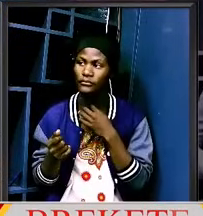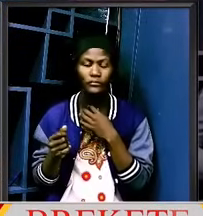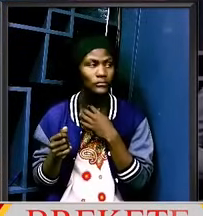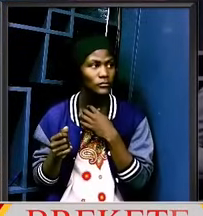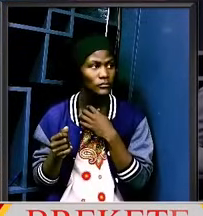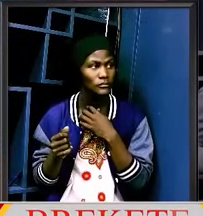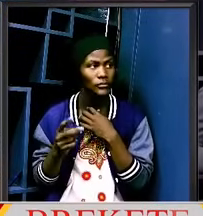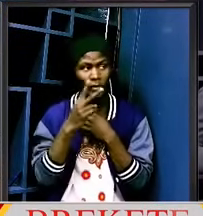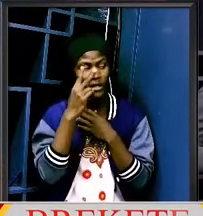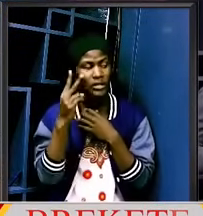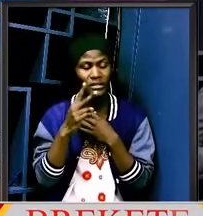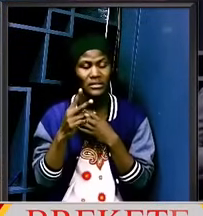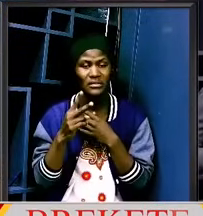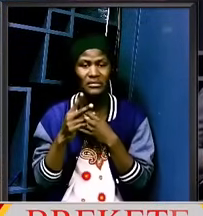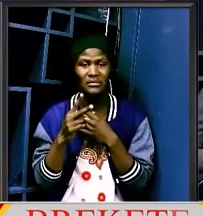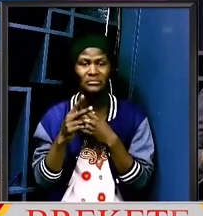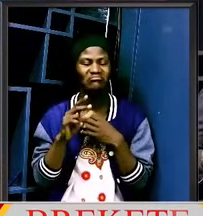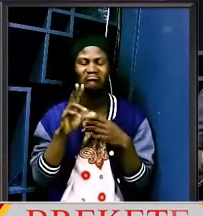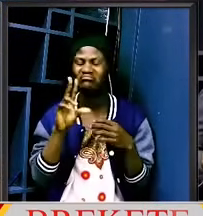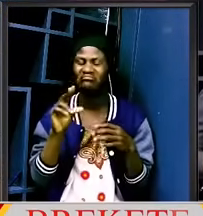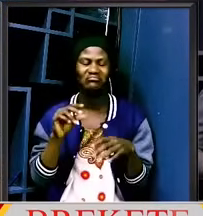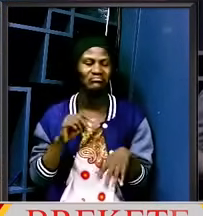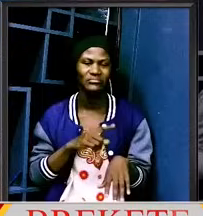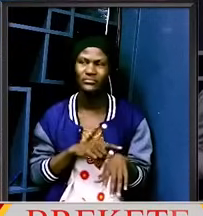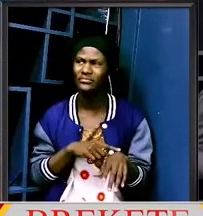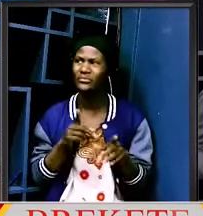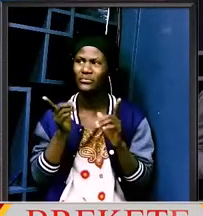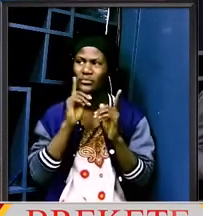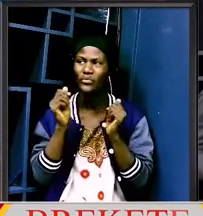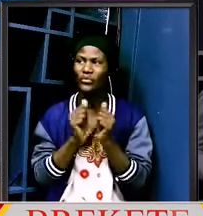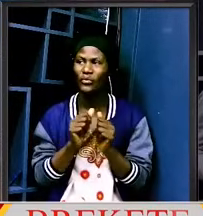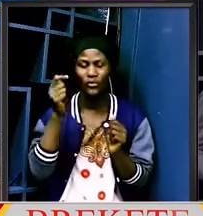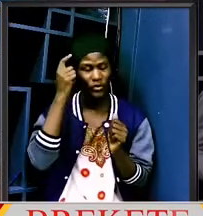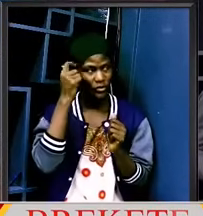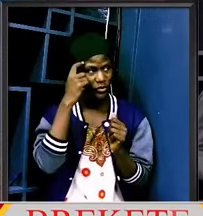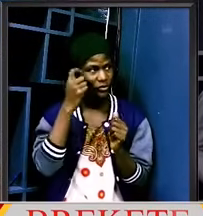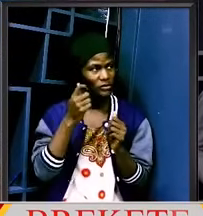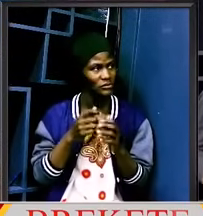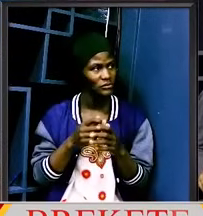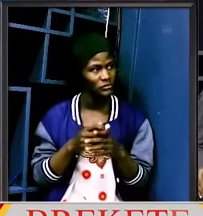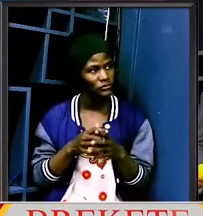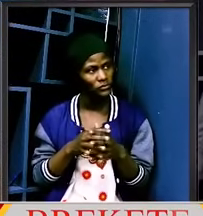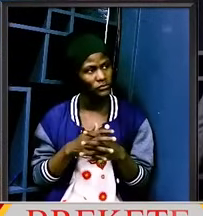See, it's a waste of time talking to the governor. My dear,